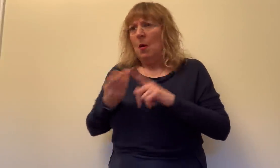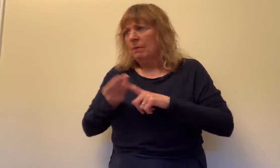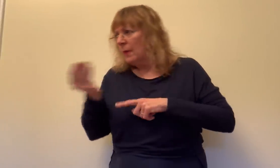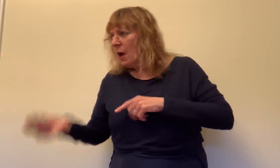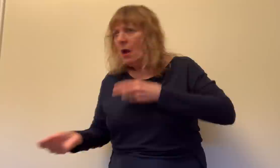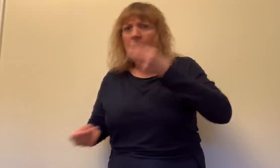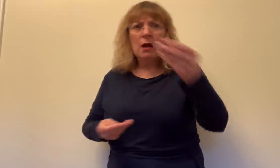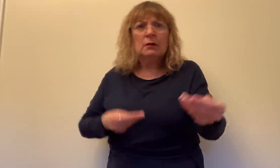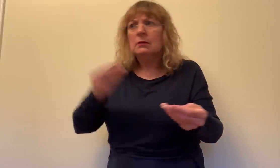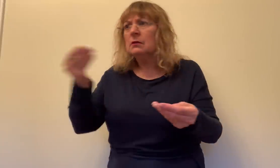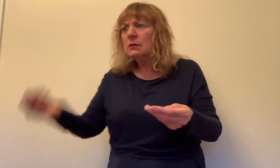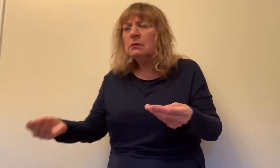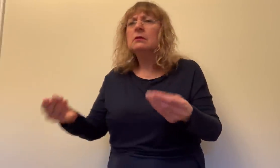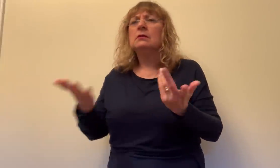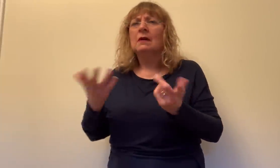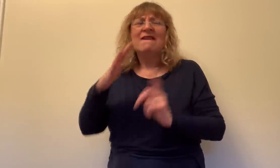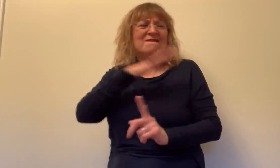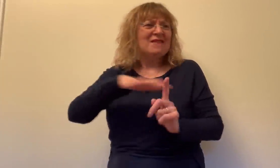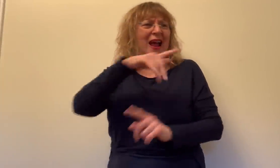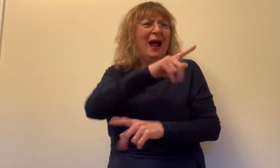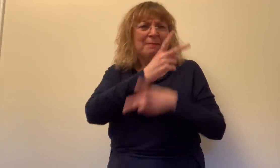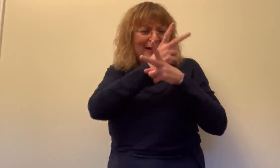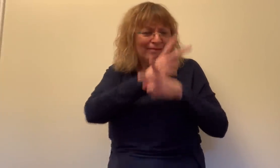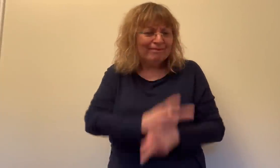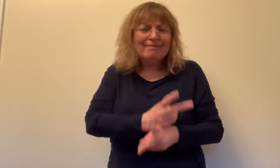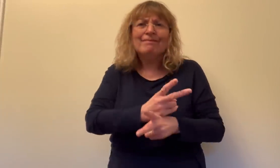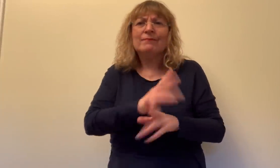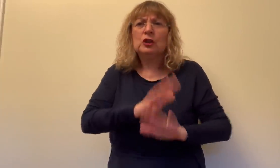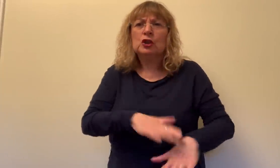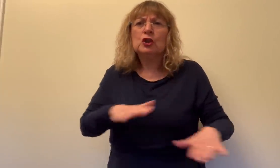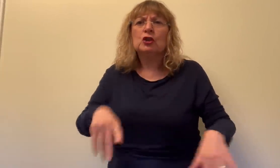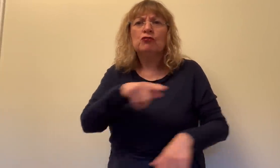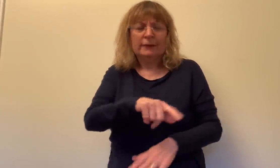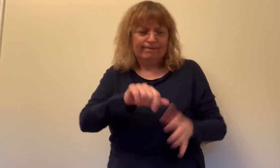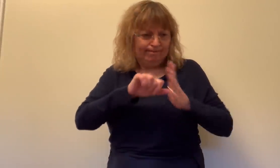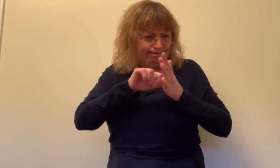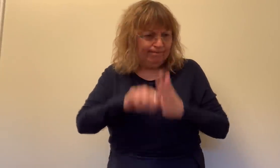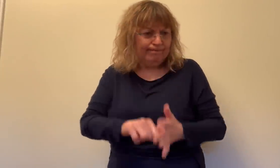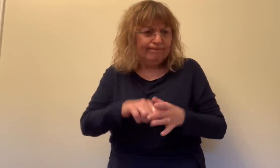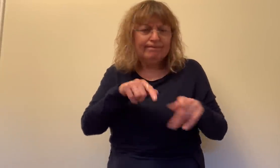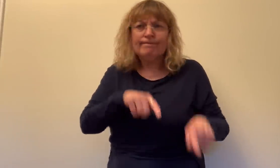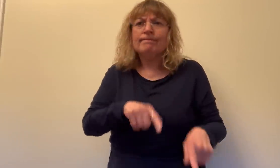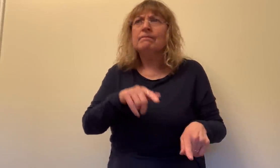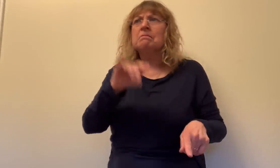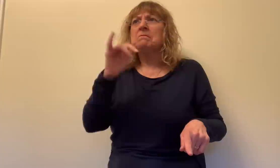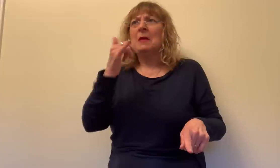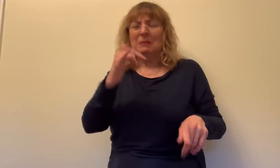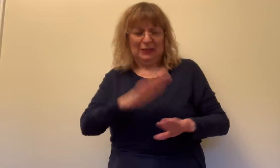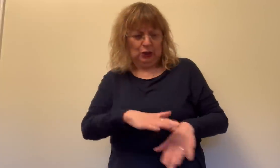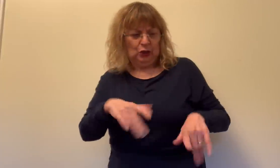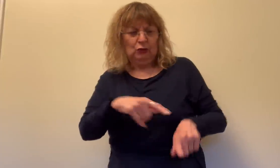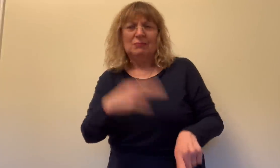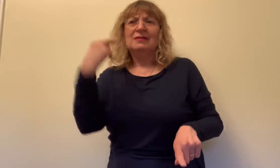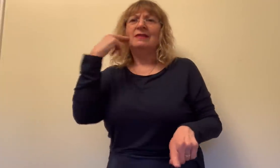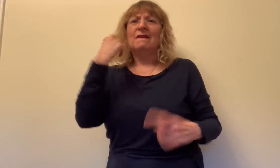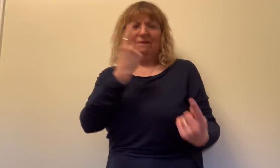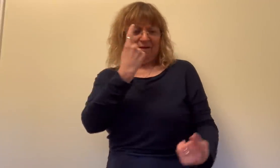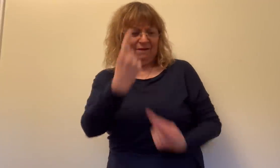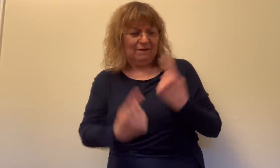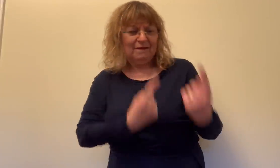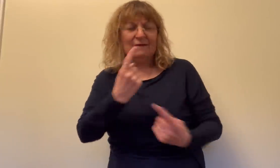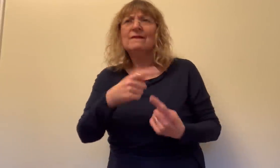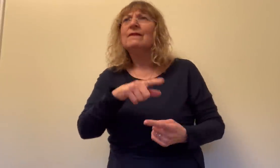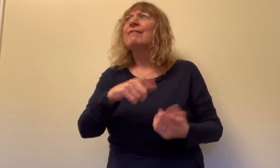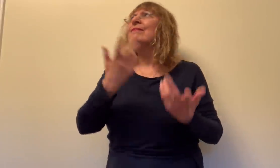that they may catch the virus or pass it on to someone else. We pray for families where there are